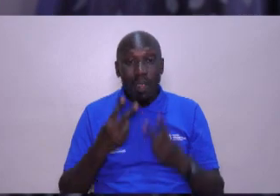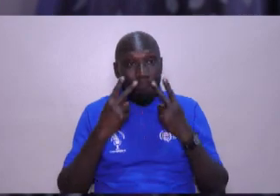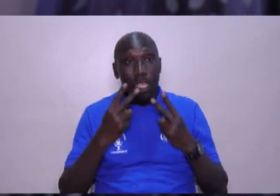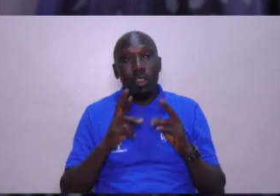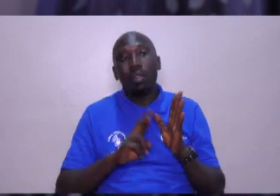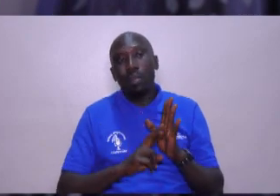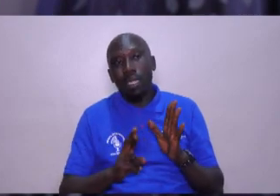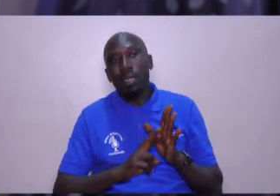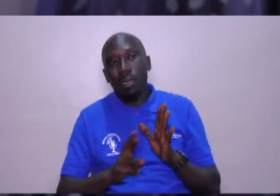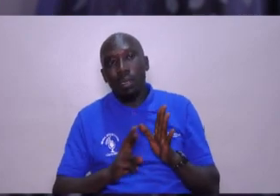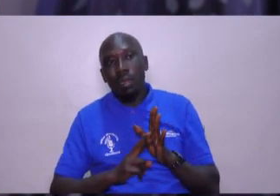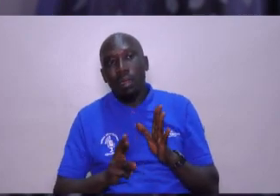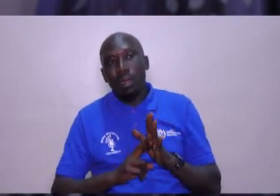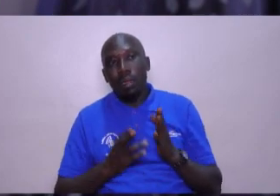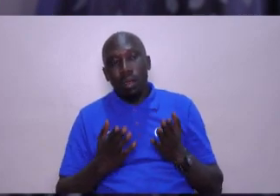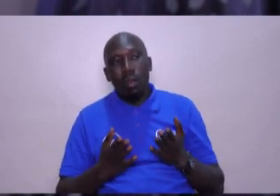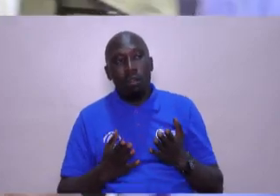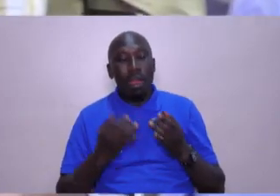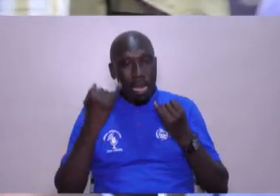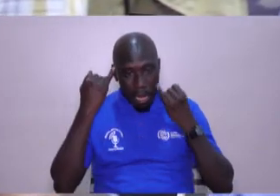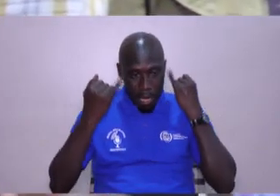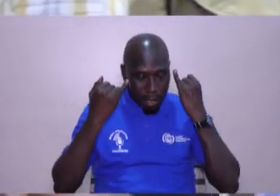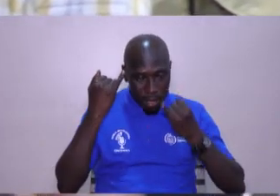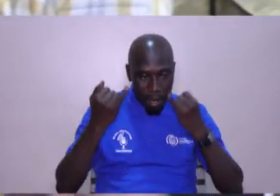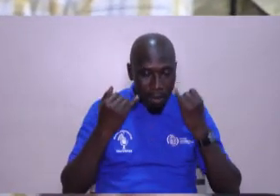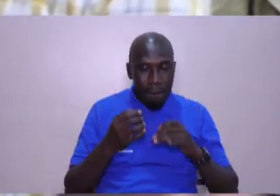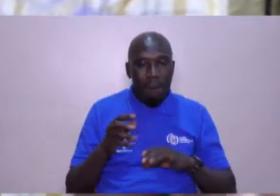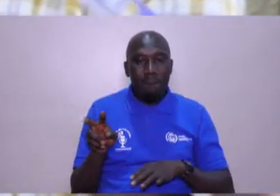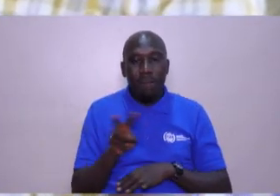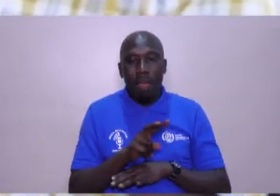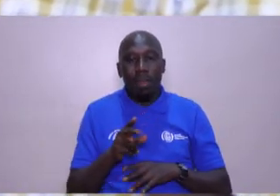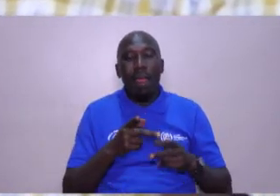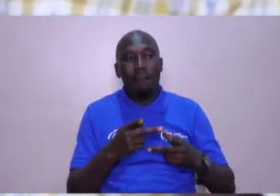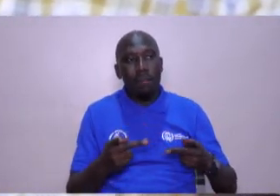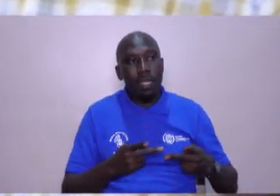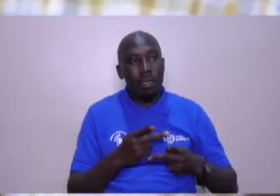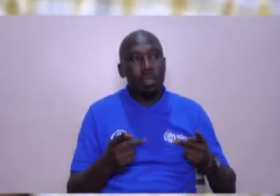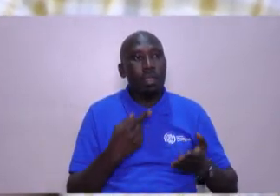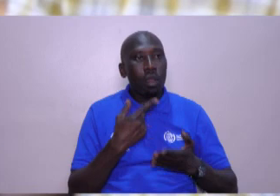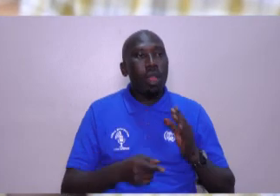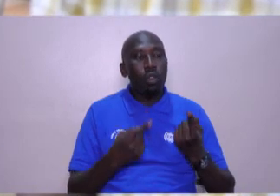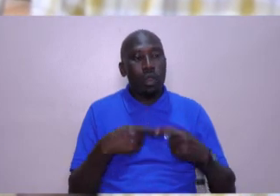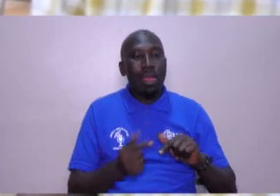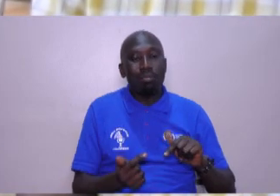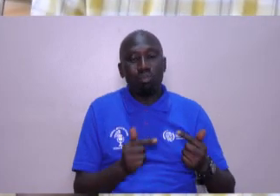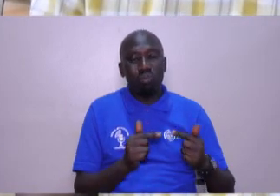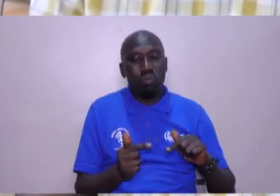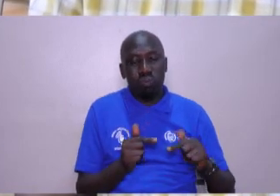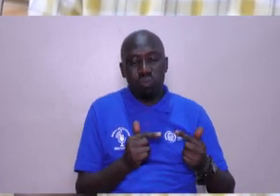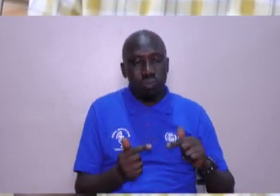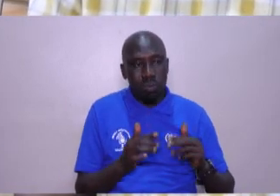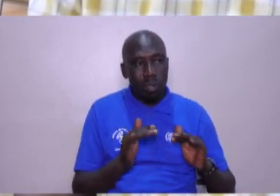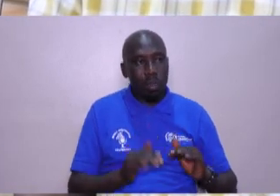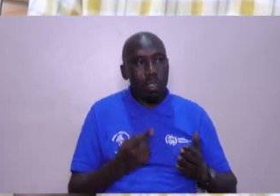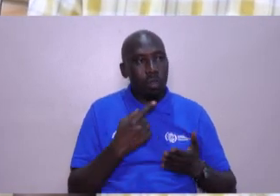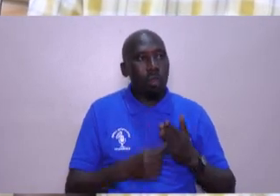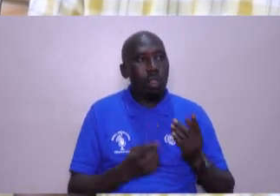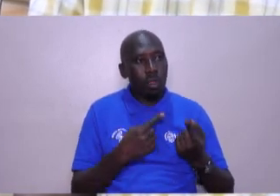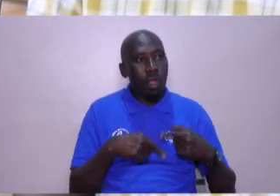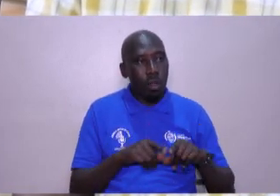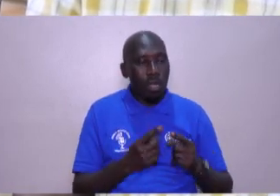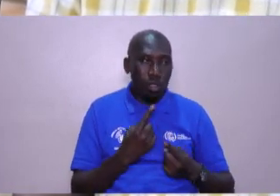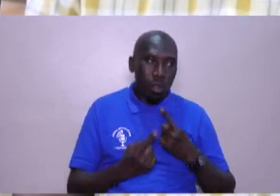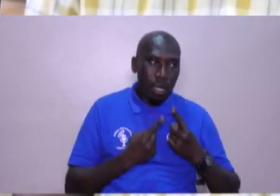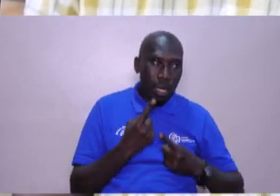representation of an idea in the form of a video. And what we are arguing is what we are always